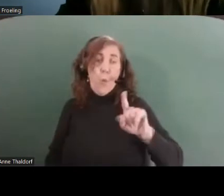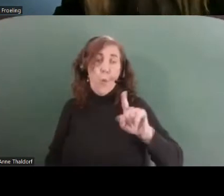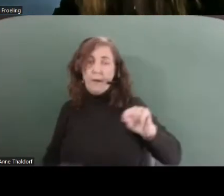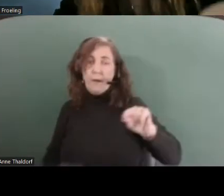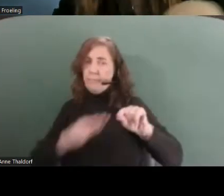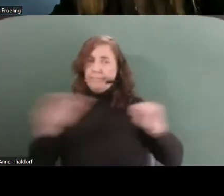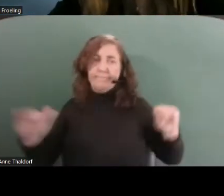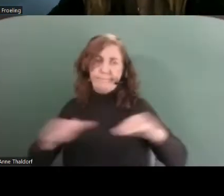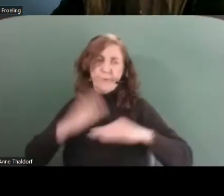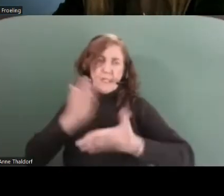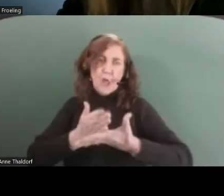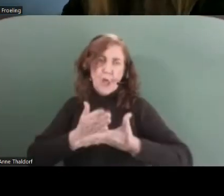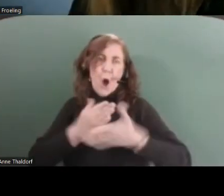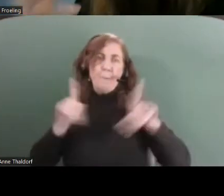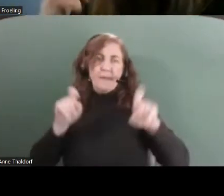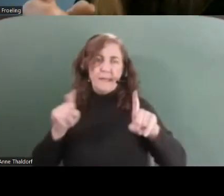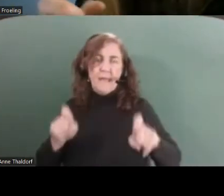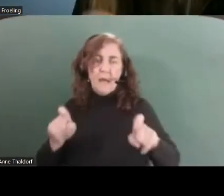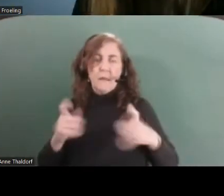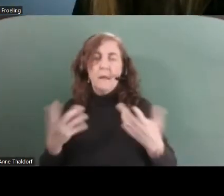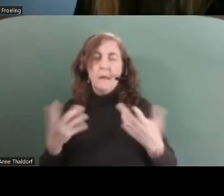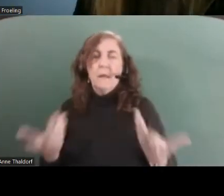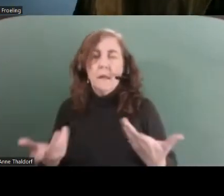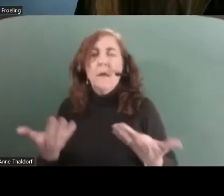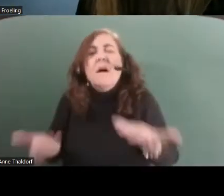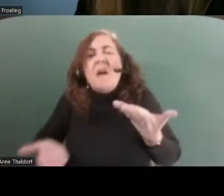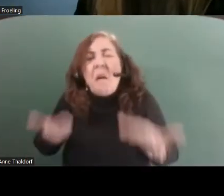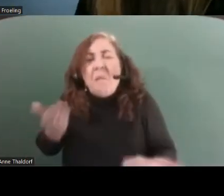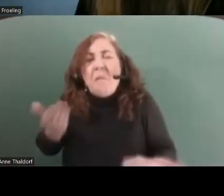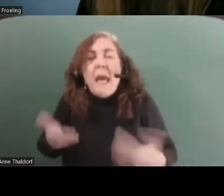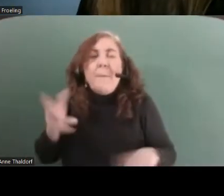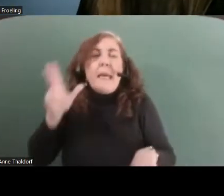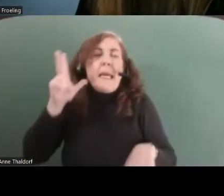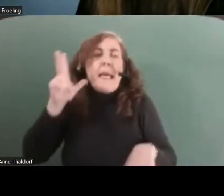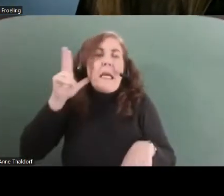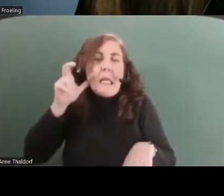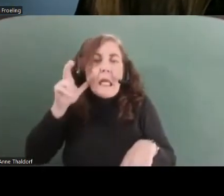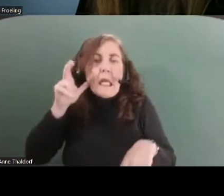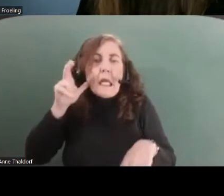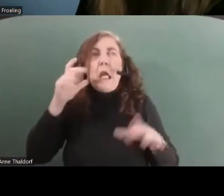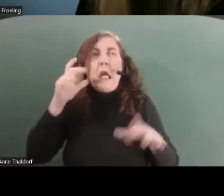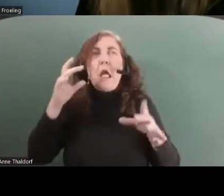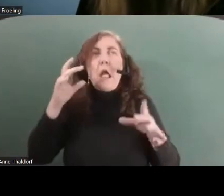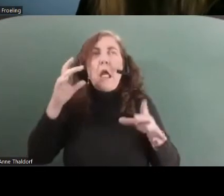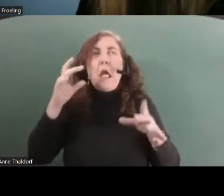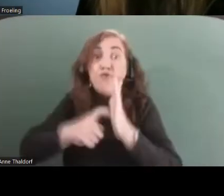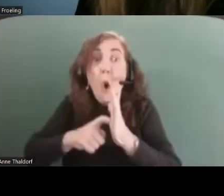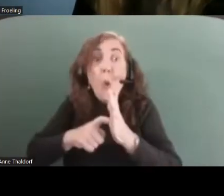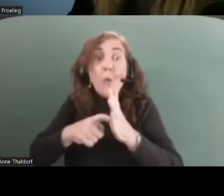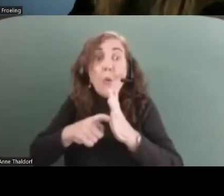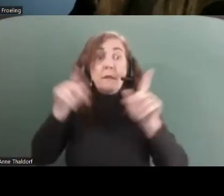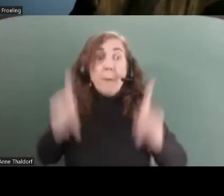So you get no consonant. You could probably hear that somebody was talking. You'd hear a lot of environmental noise. You could hear some